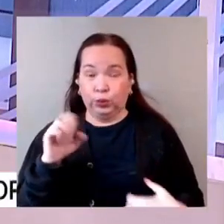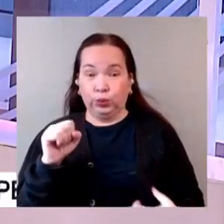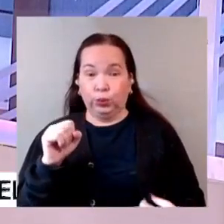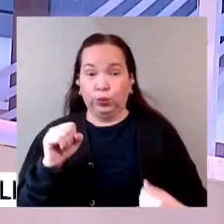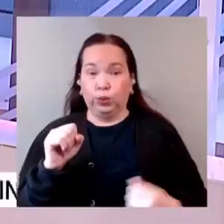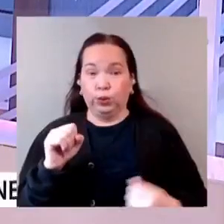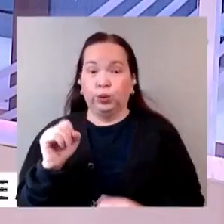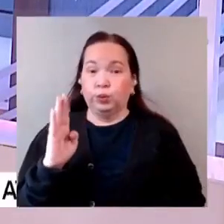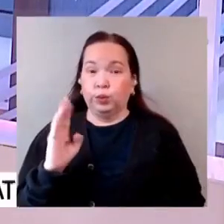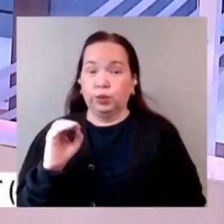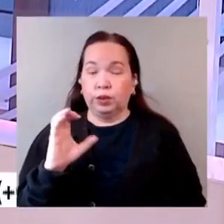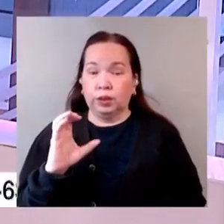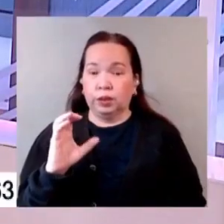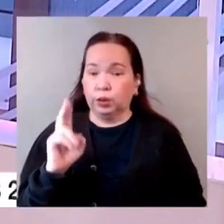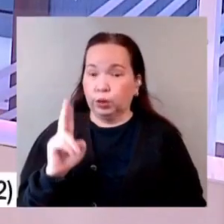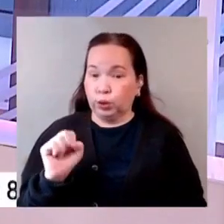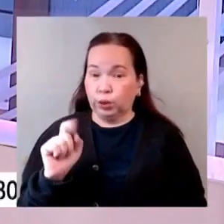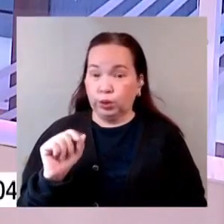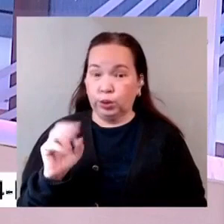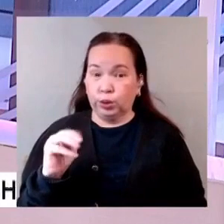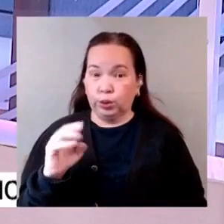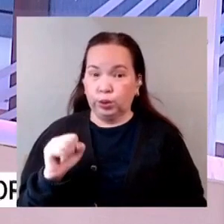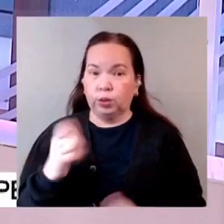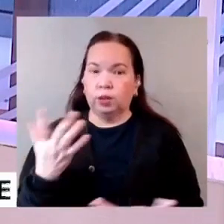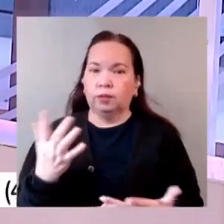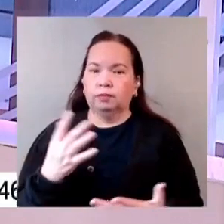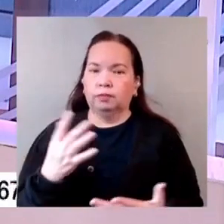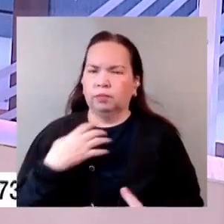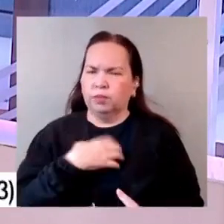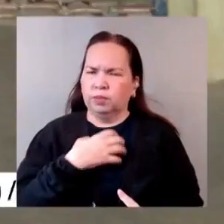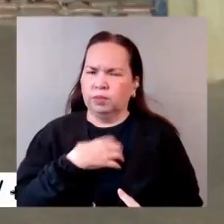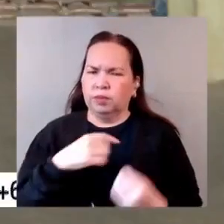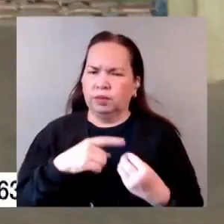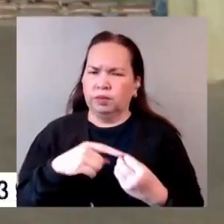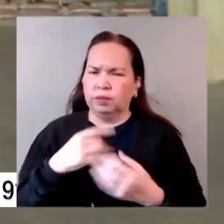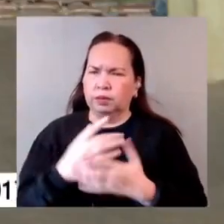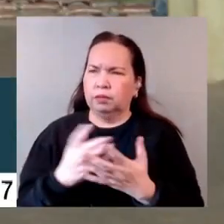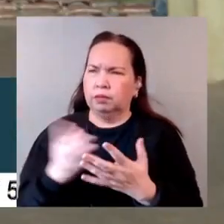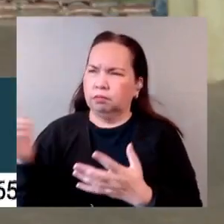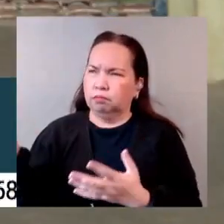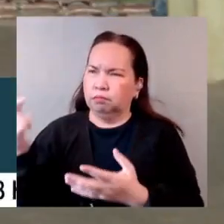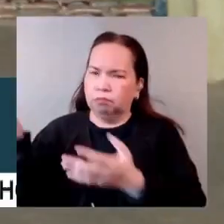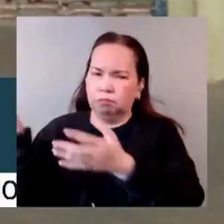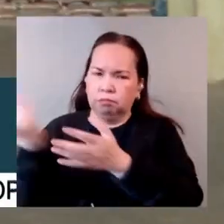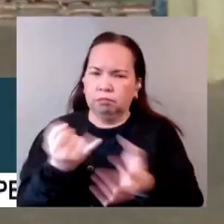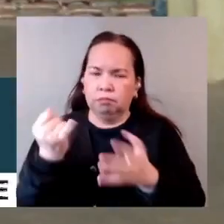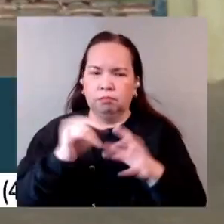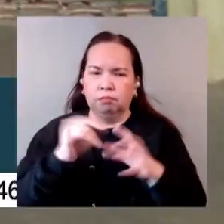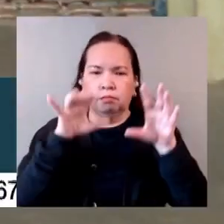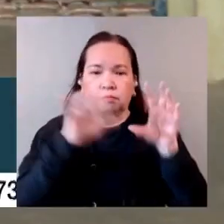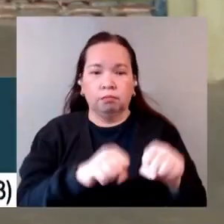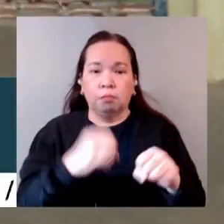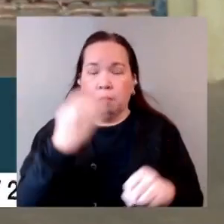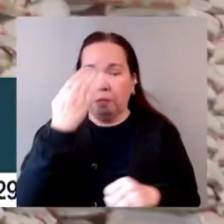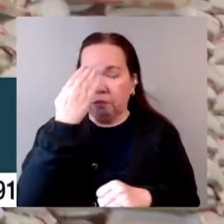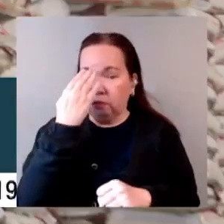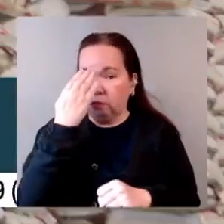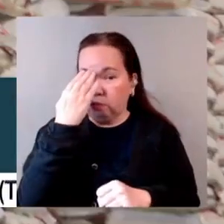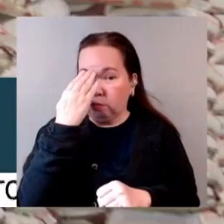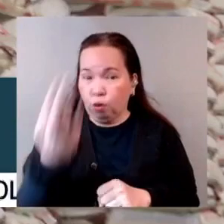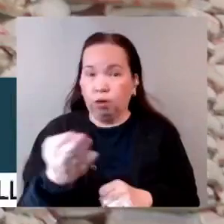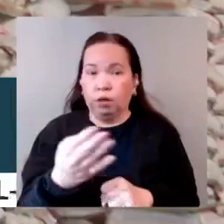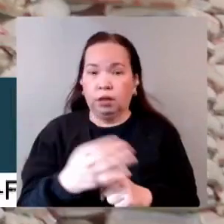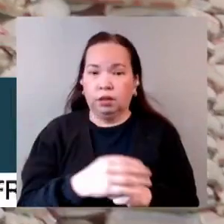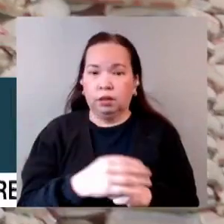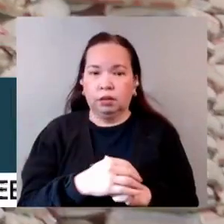several complaints against alleged rice importers linked to a warehouse which is raided in Bulacan. The charges include